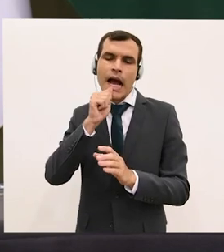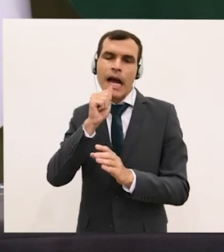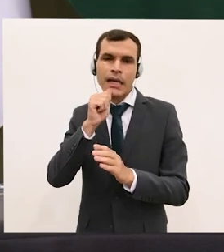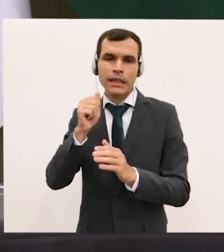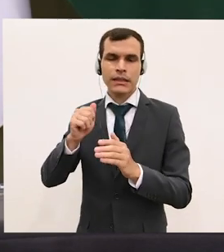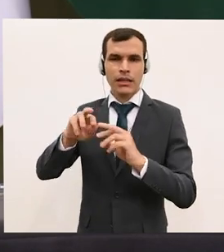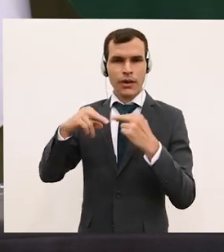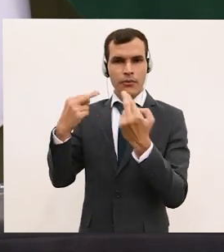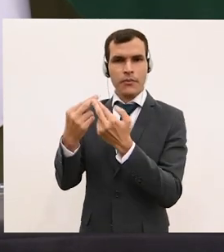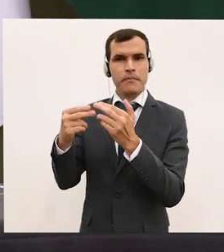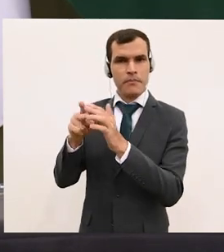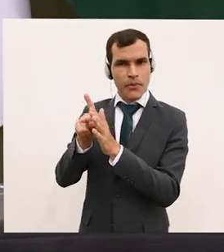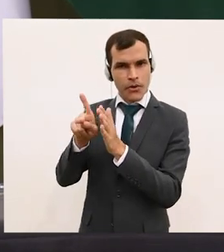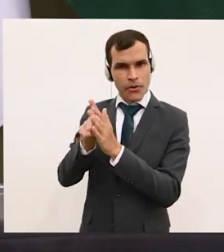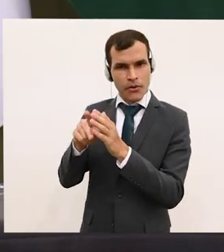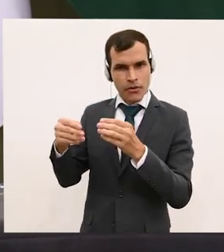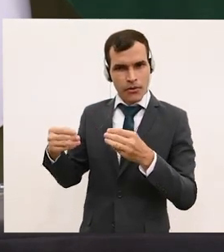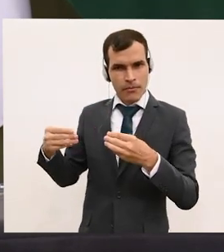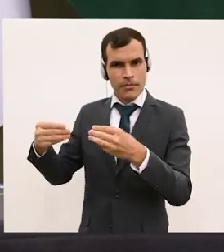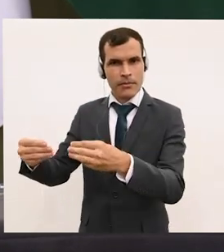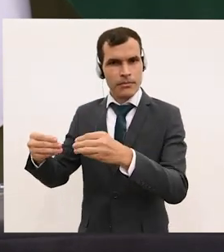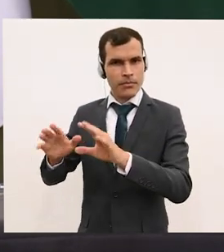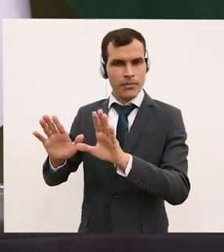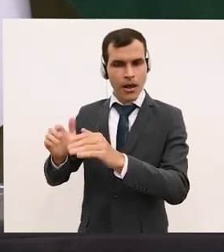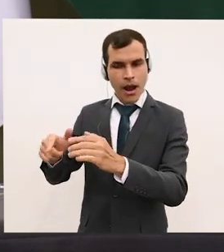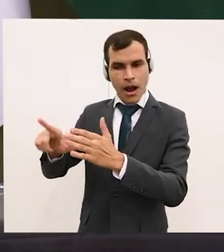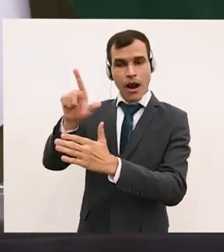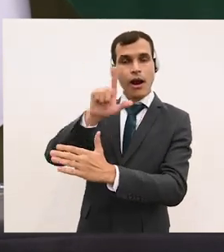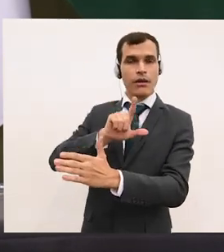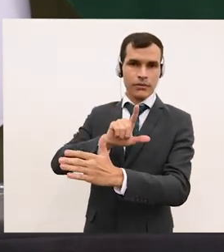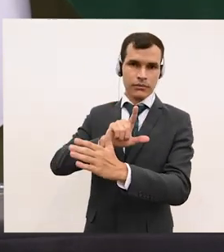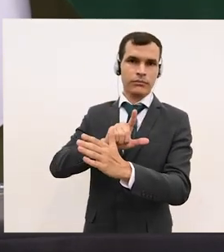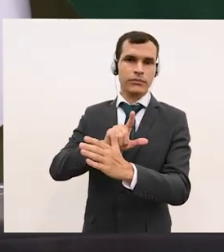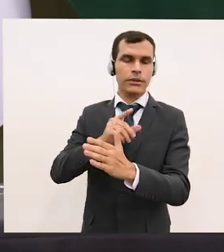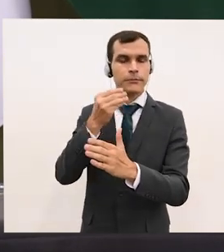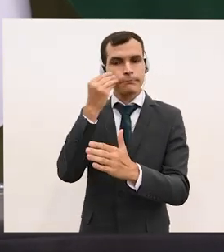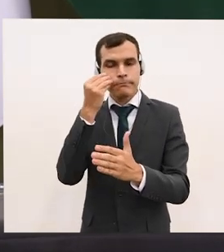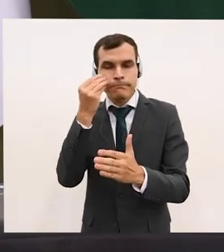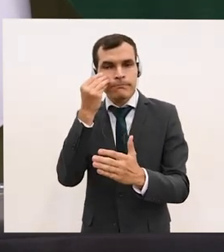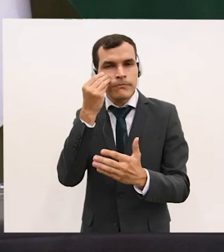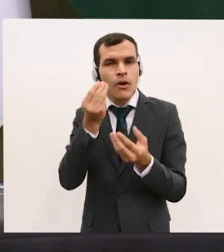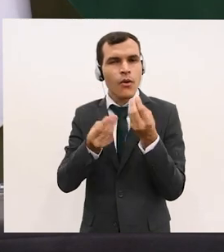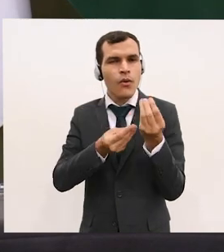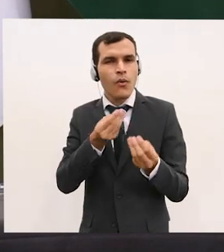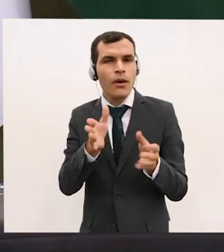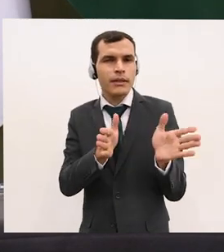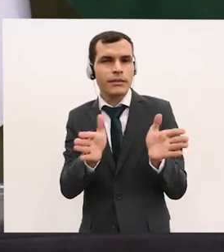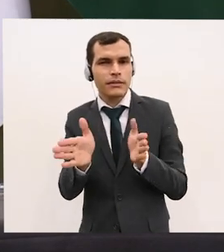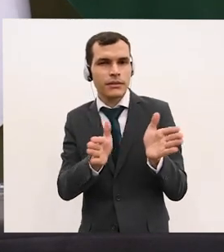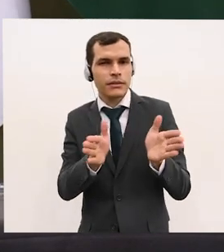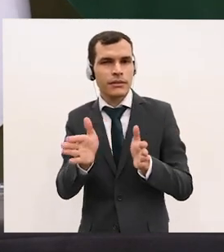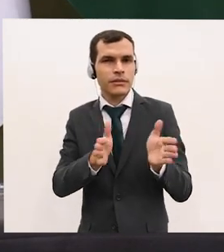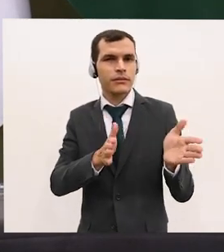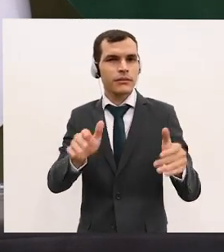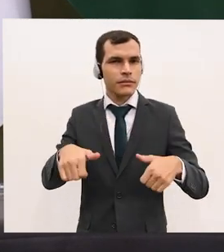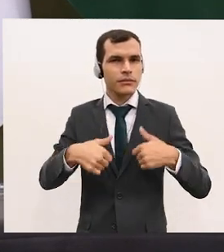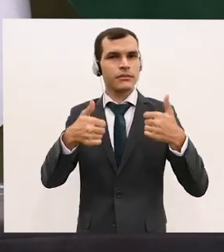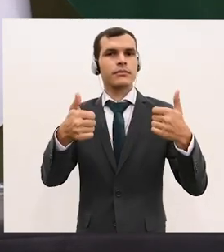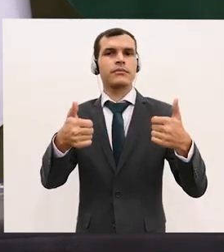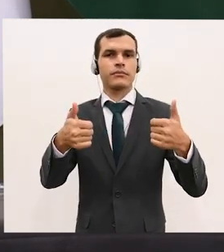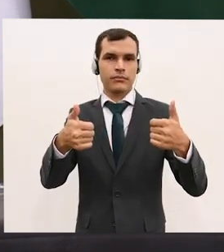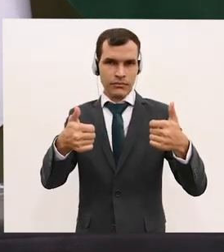through to give access to this, the fertilizer from the black, the, from the